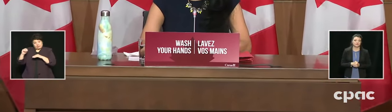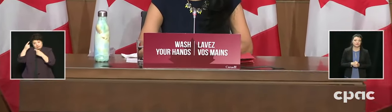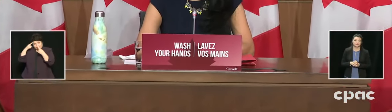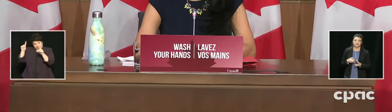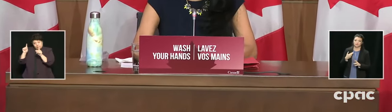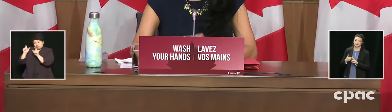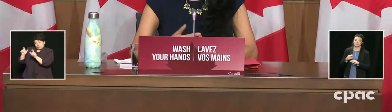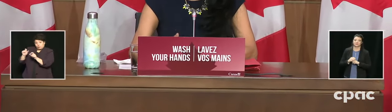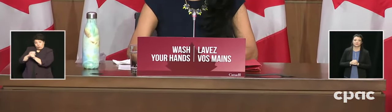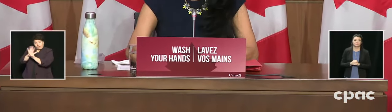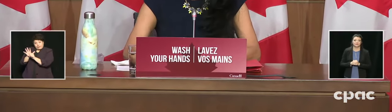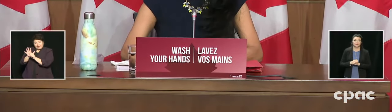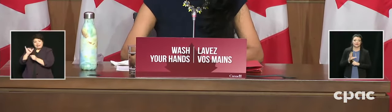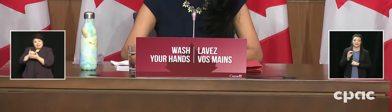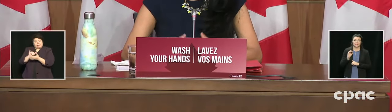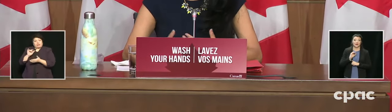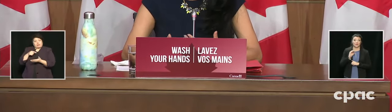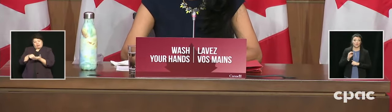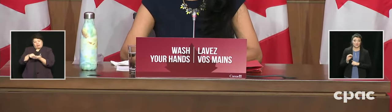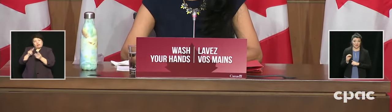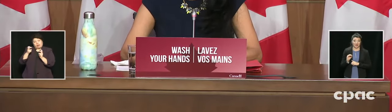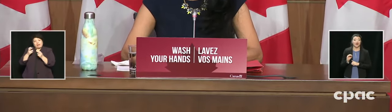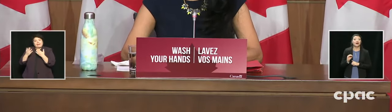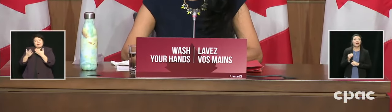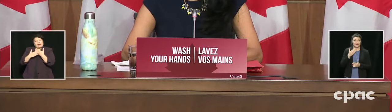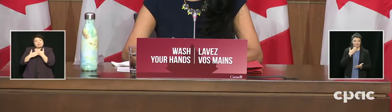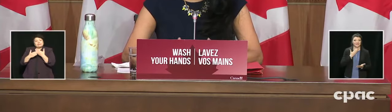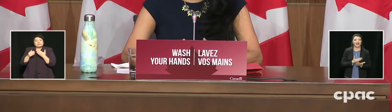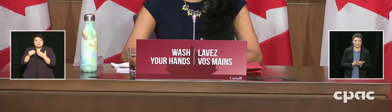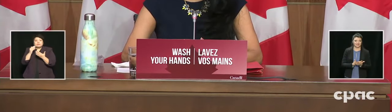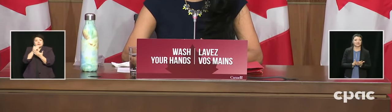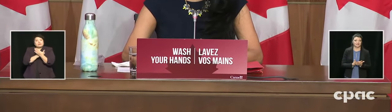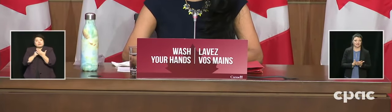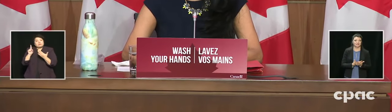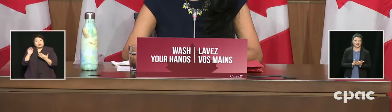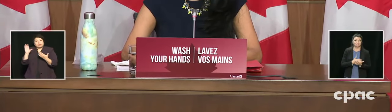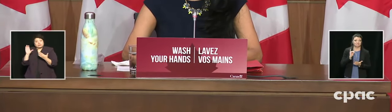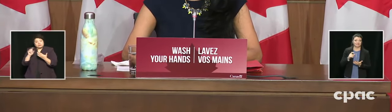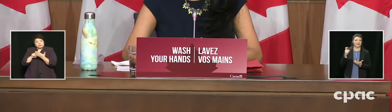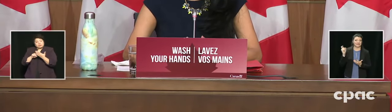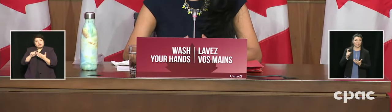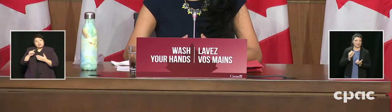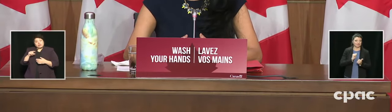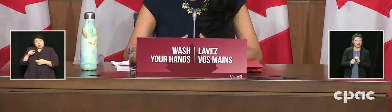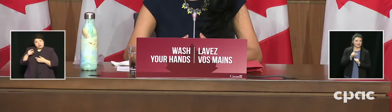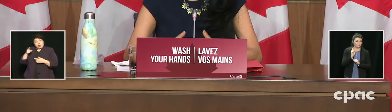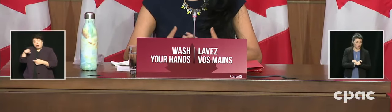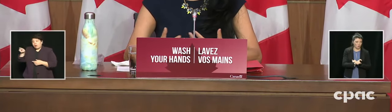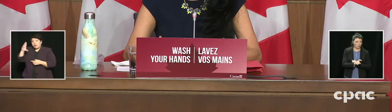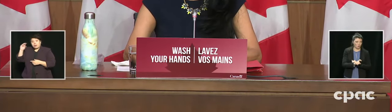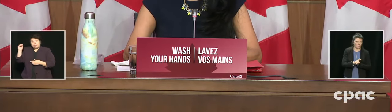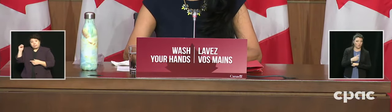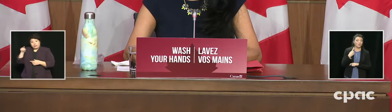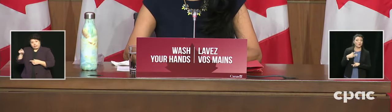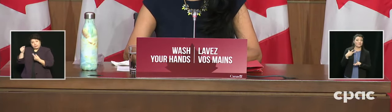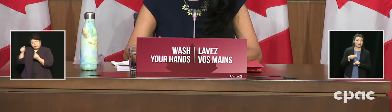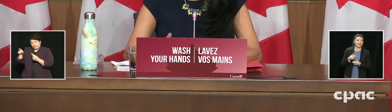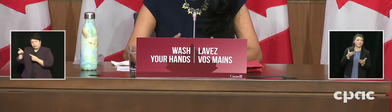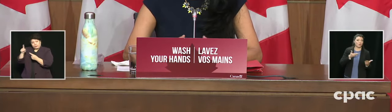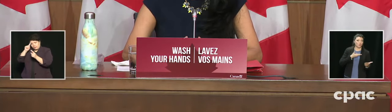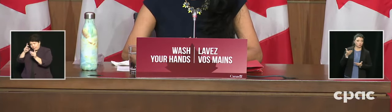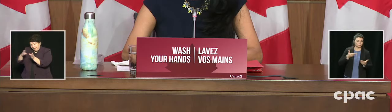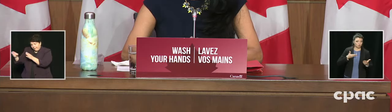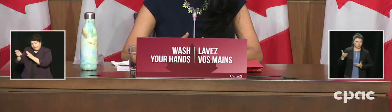for vaccine submissions. But again, that's just in guidance. So it allows the companies to put together their development